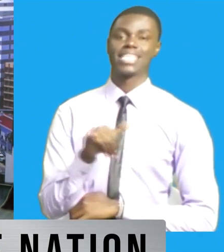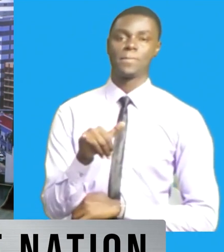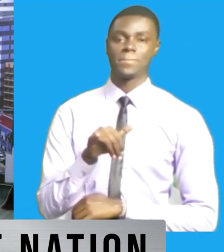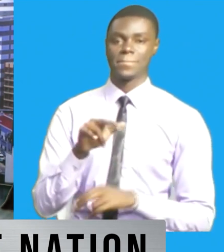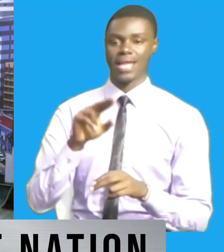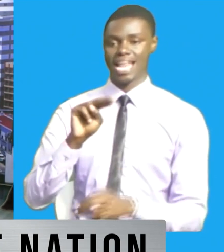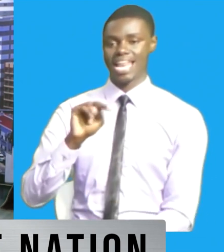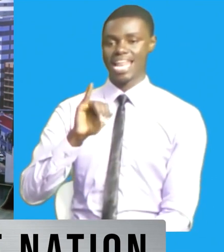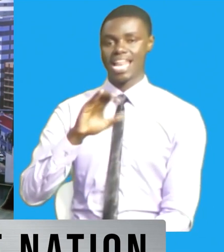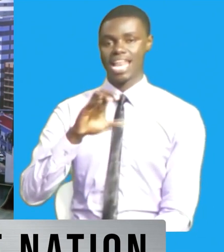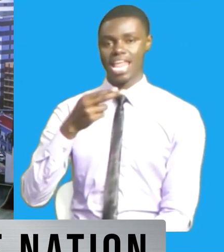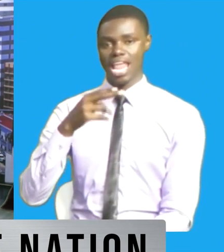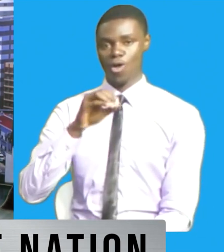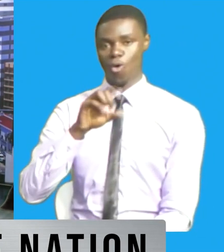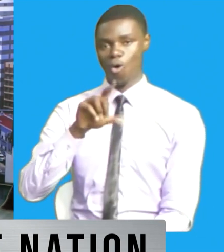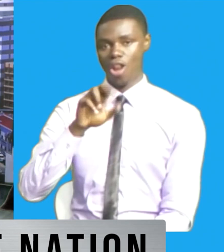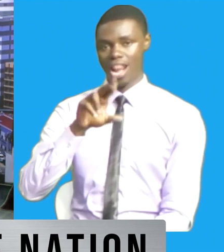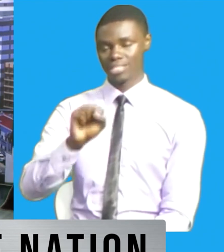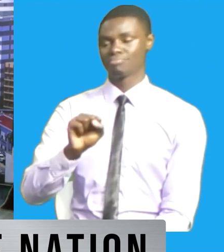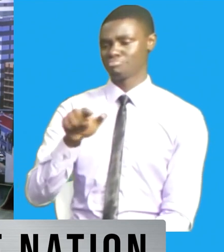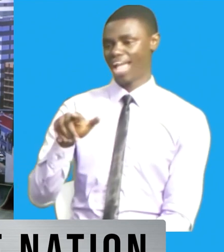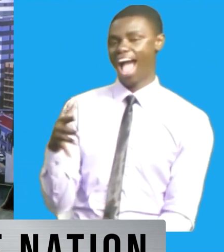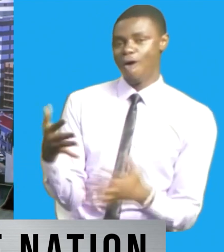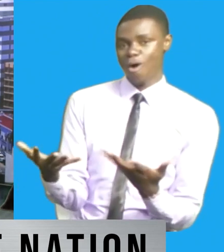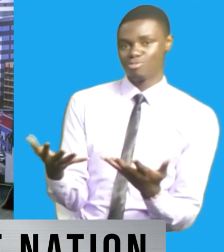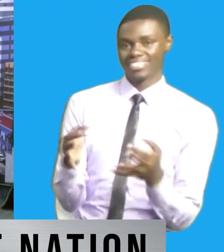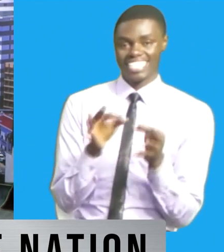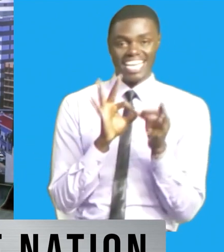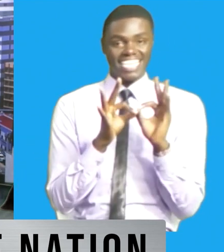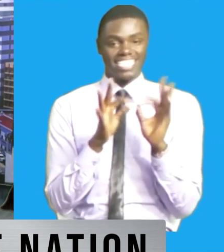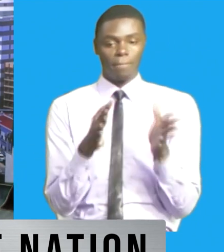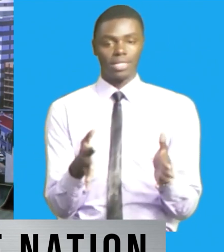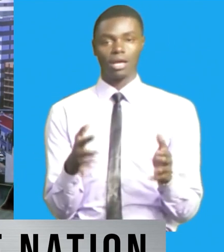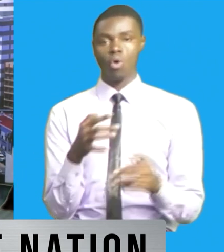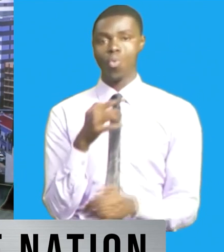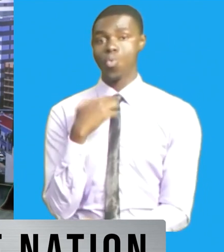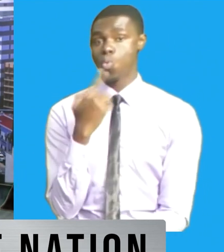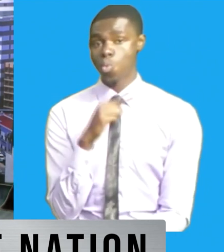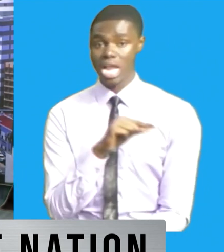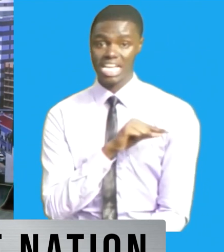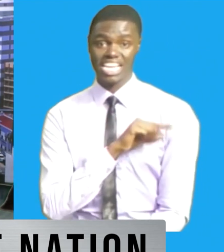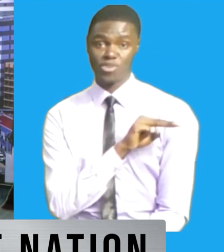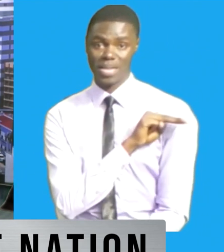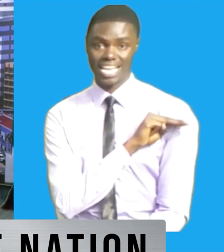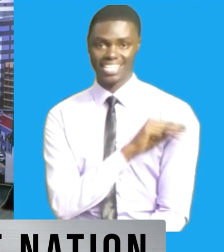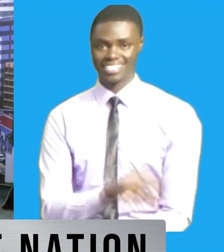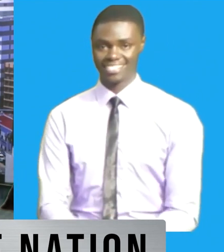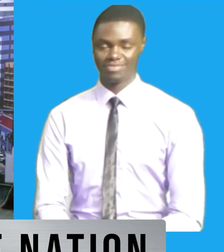Nicholas. Hi. Pleasure, JONA. Mambo. Poa sana. Our sign language interpreter is Gideon Minor.